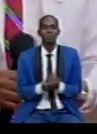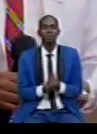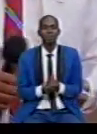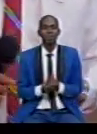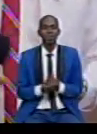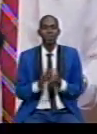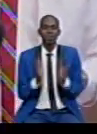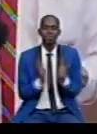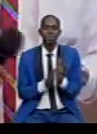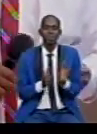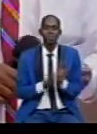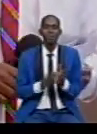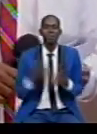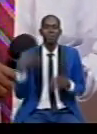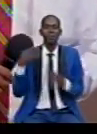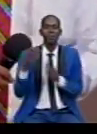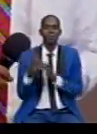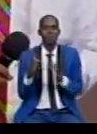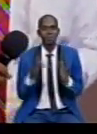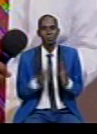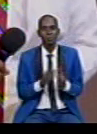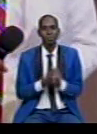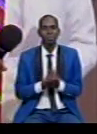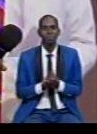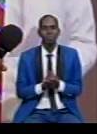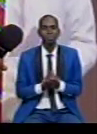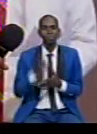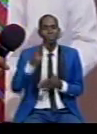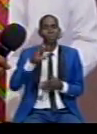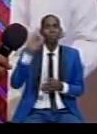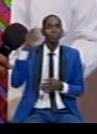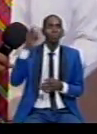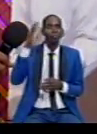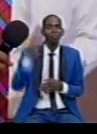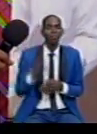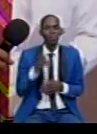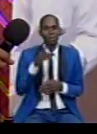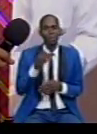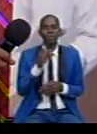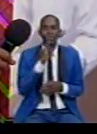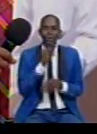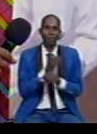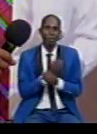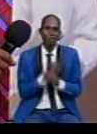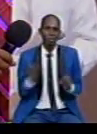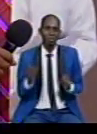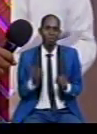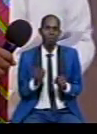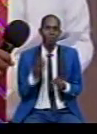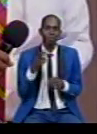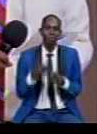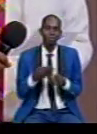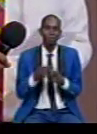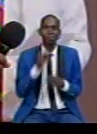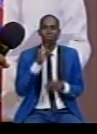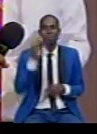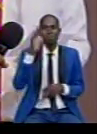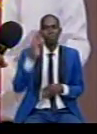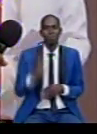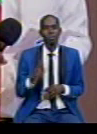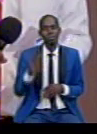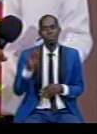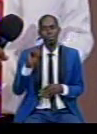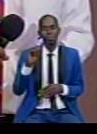Praise Mata Jesus. By the grace of God, I'm saved. My name is Pastor Moses